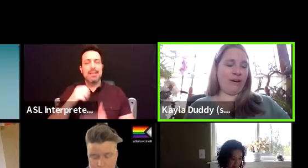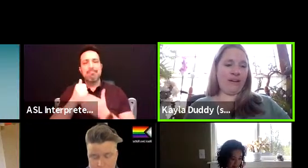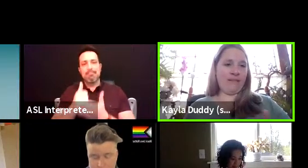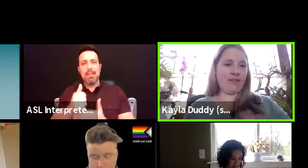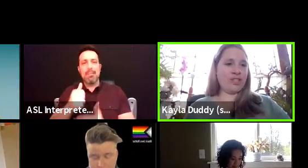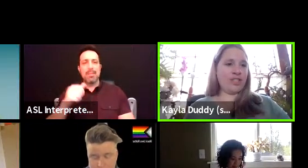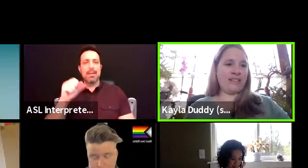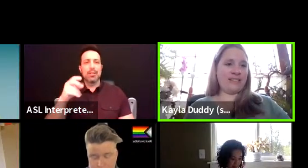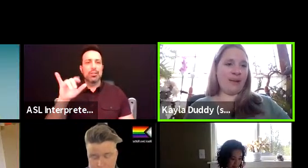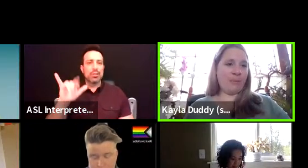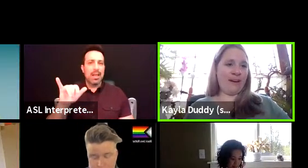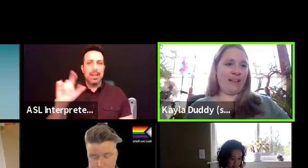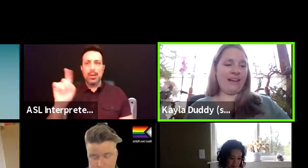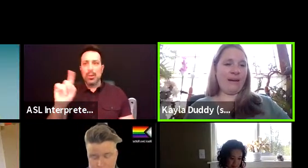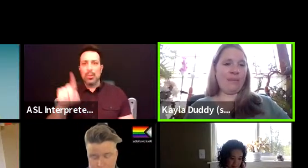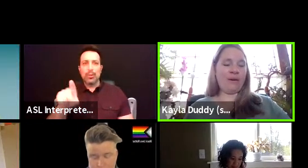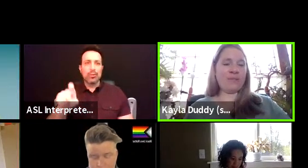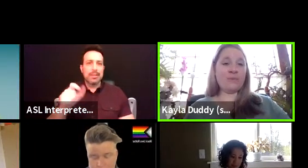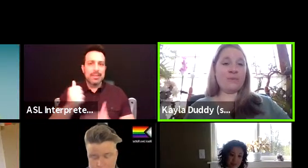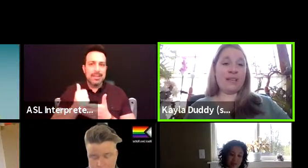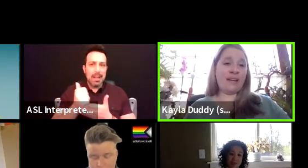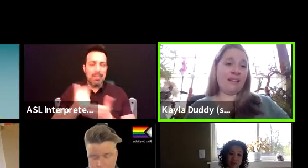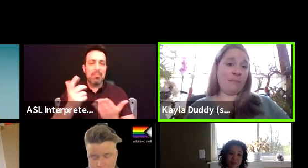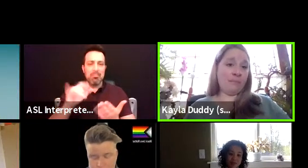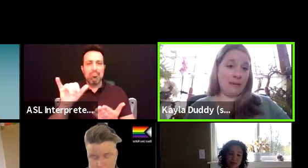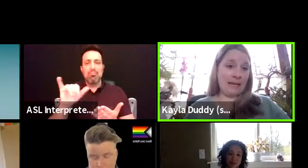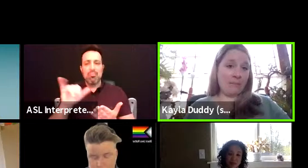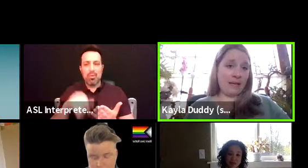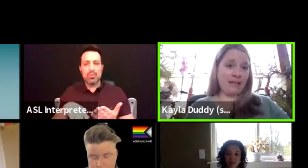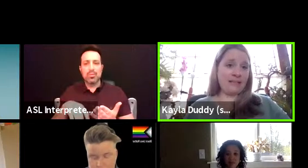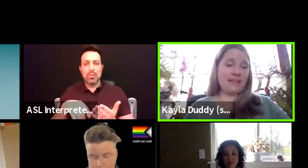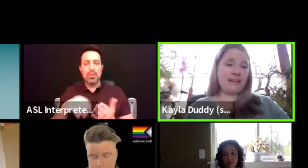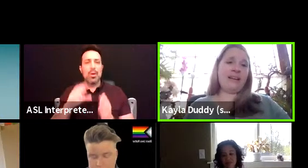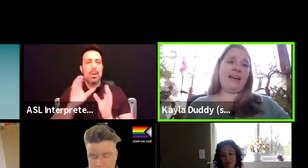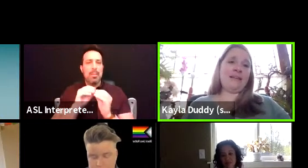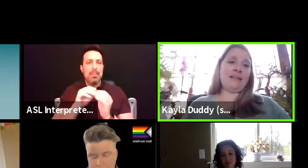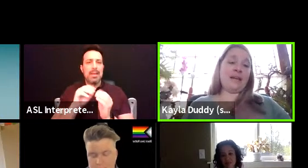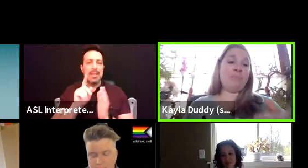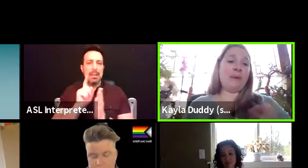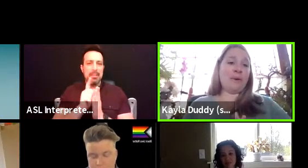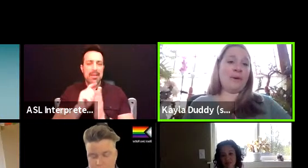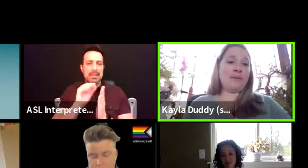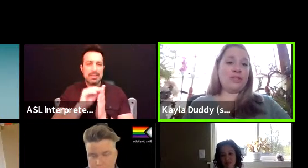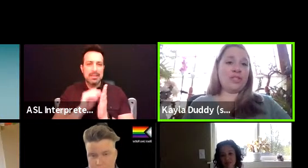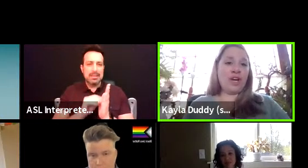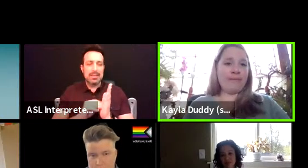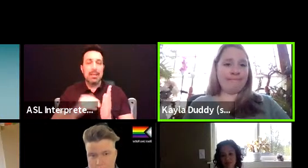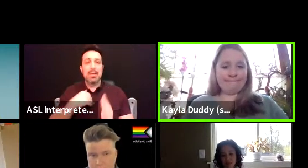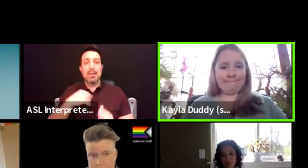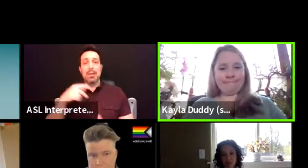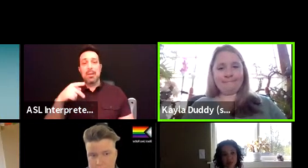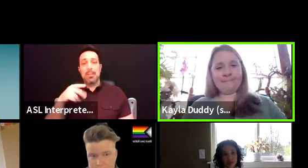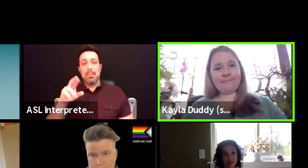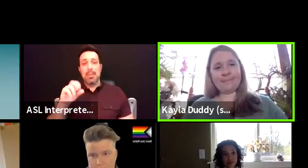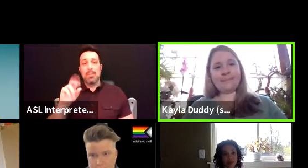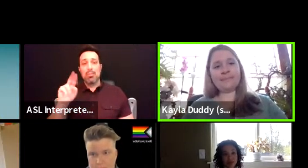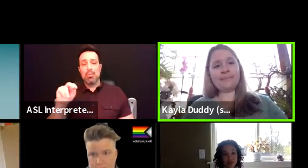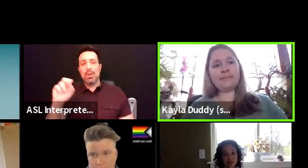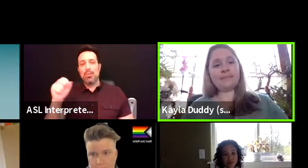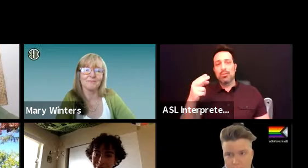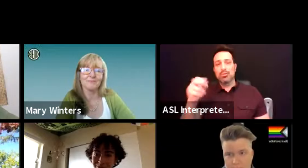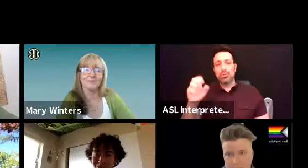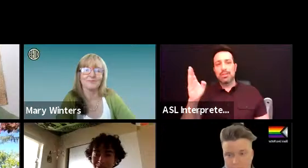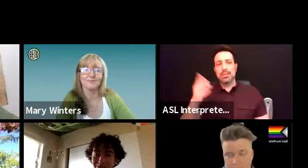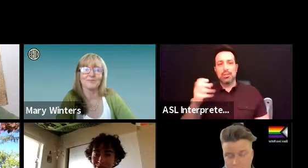out wherever she needs help with, and also taking the meeting minutes. And my pronouns are she, her.